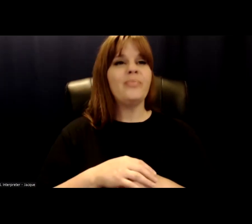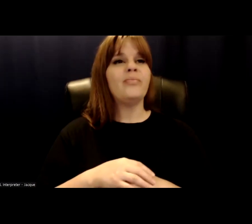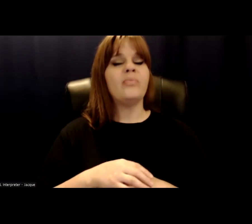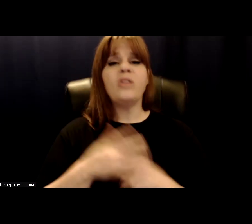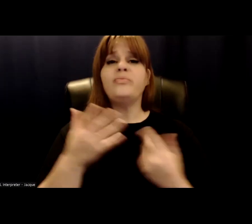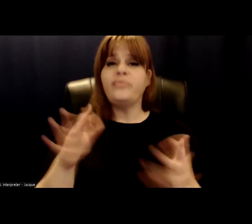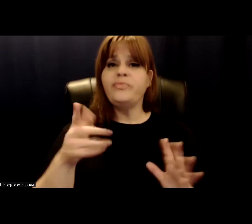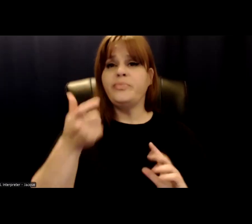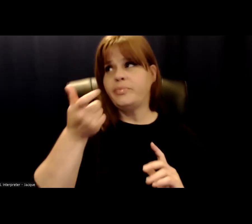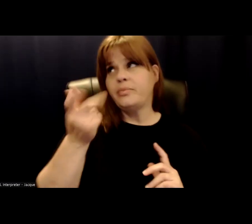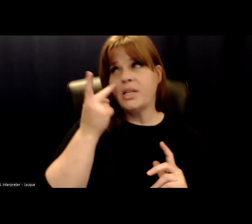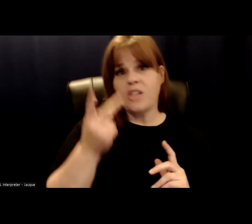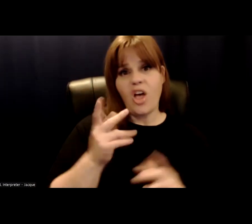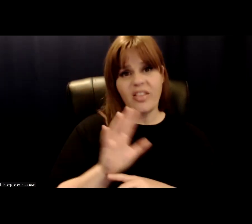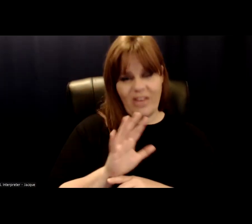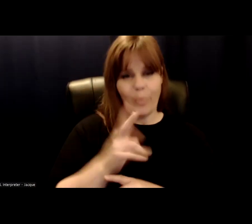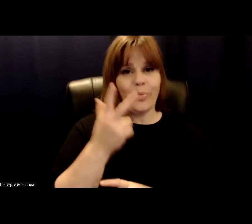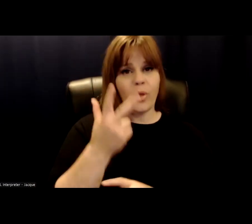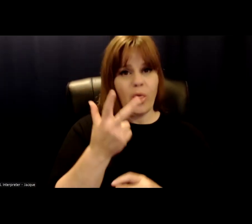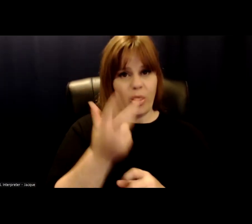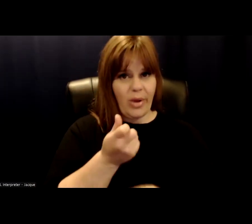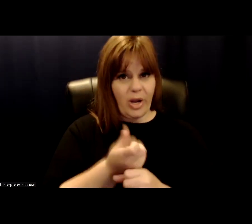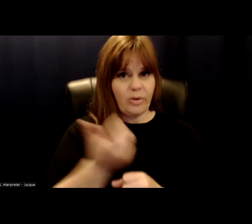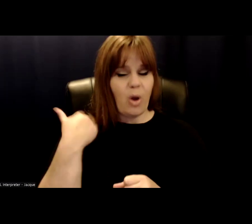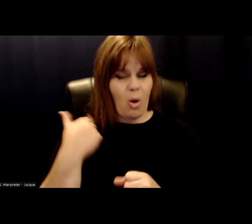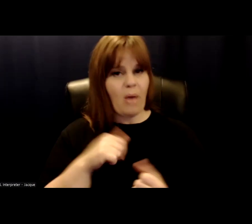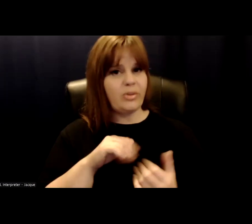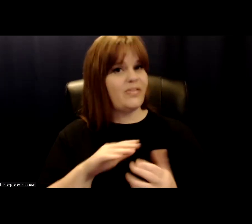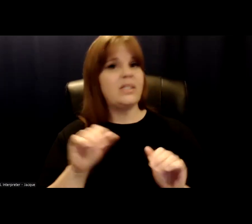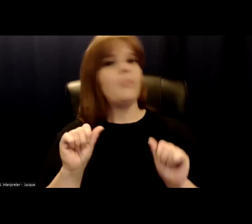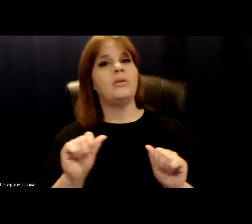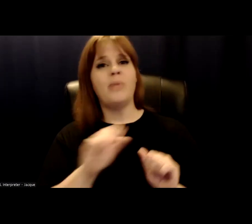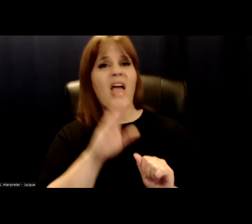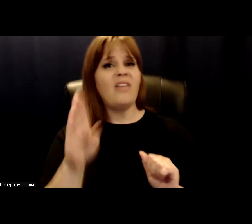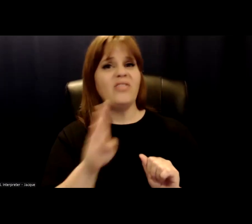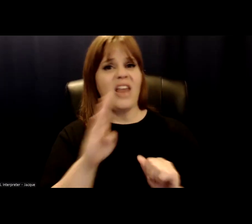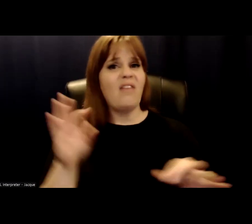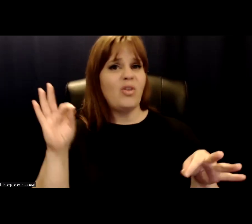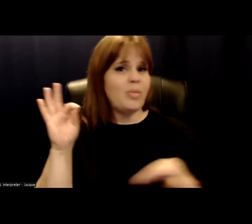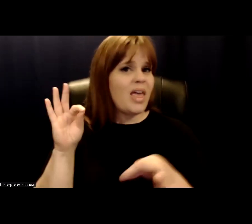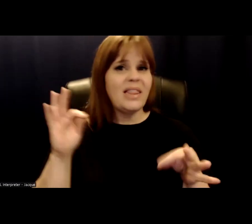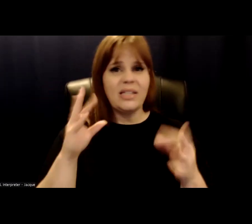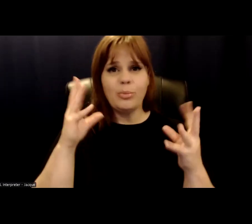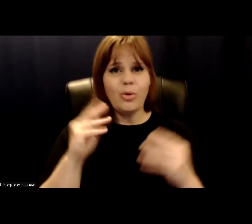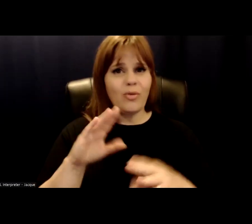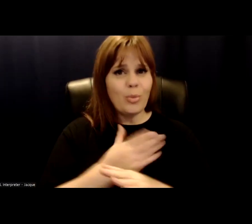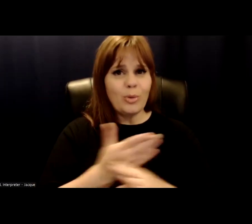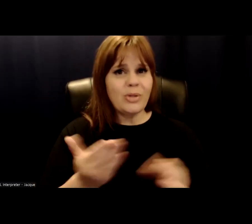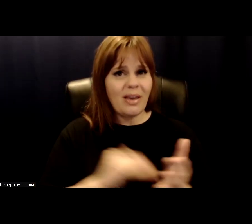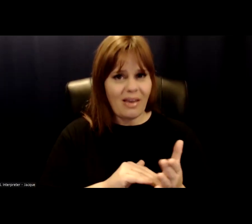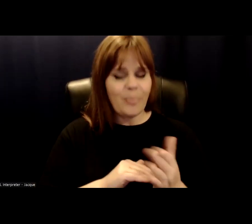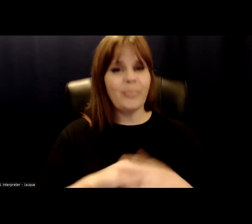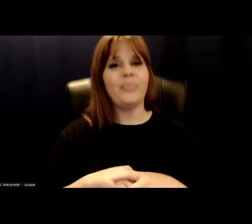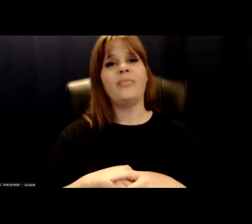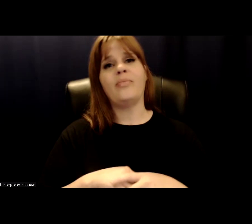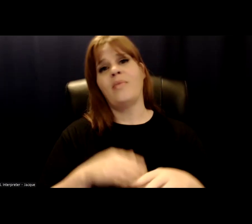video, 3 years ago, I was facing the possibility of never playing this beautiful music again. After